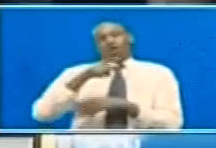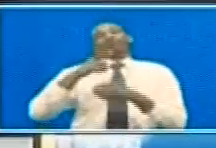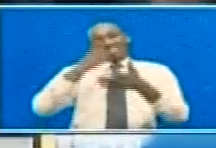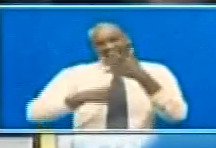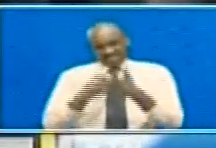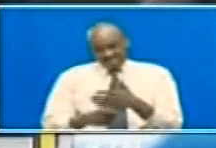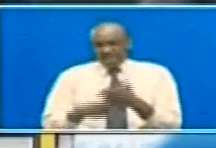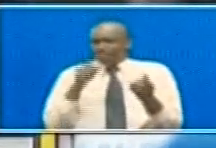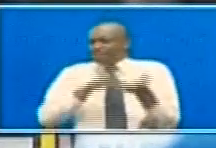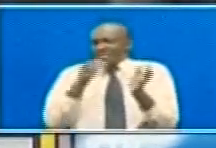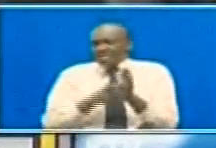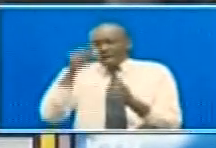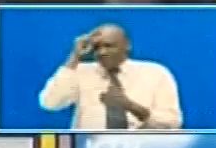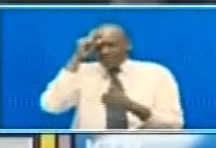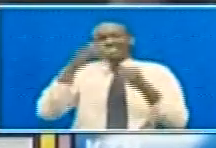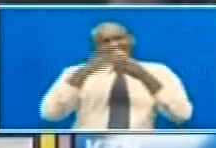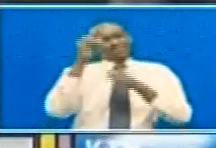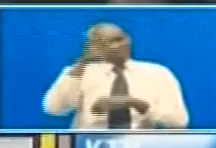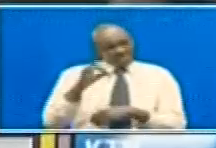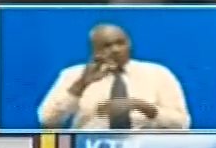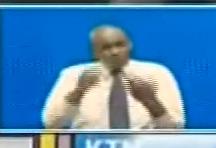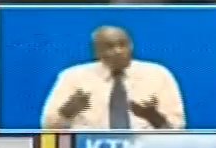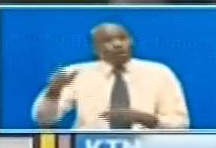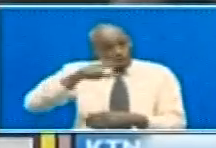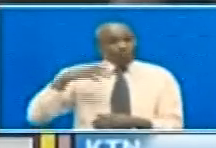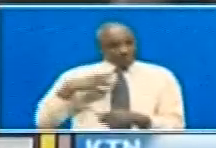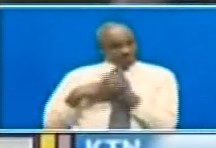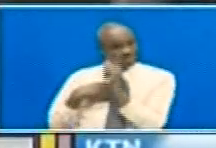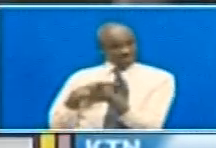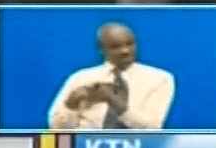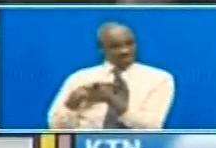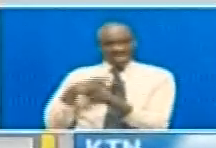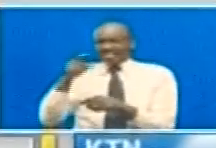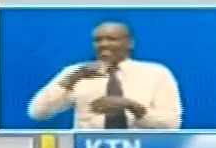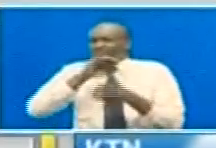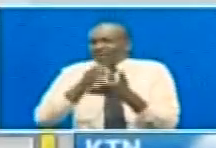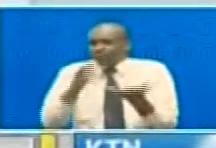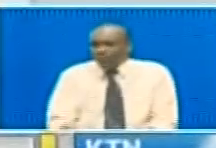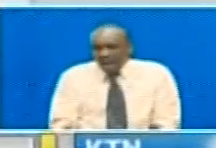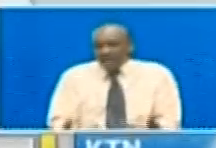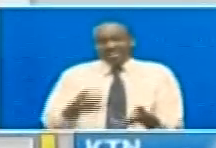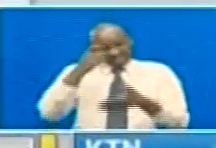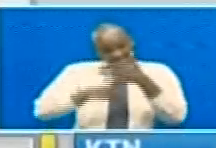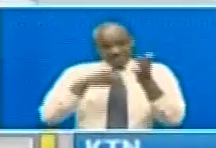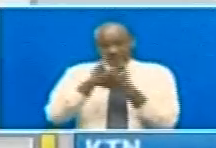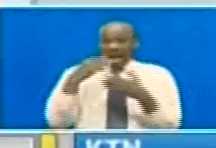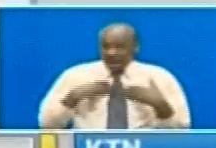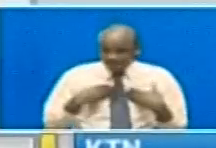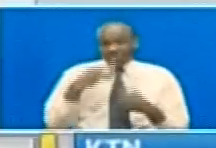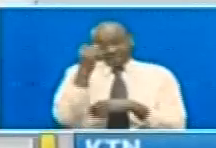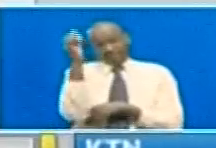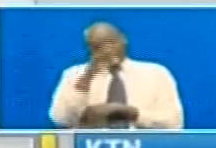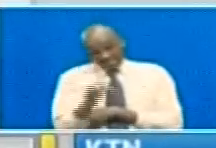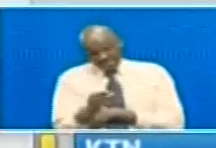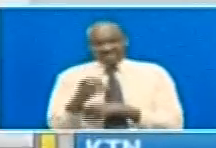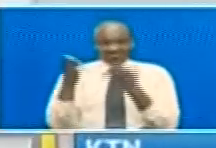that the government gets 90% of its funds from taxing the local population. These funds come from the average taxpayer who has to pay 30%